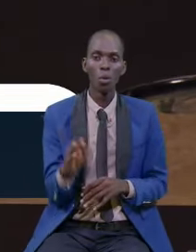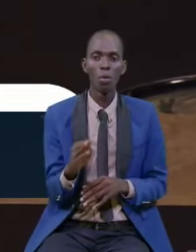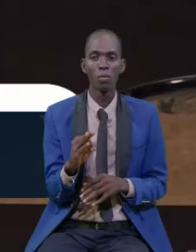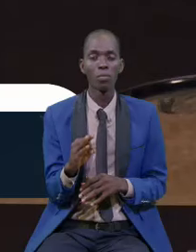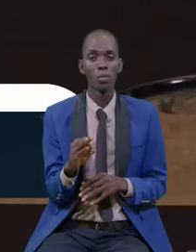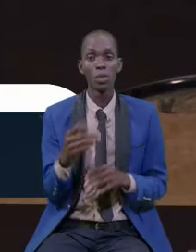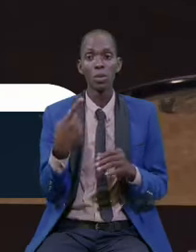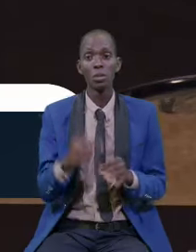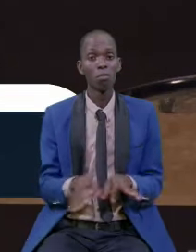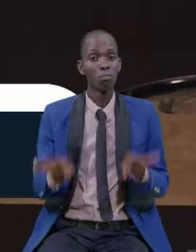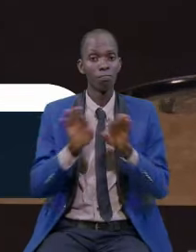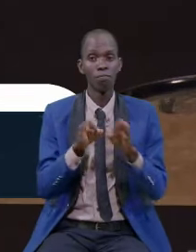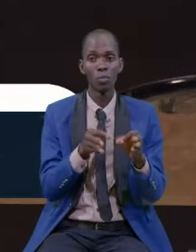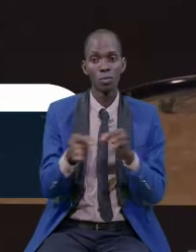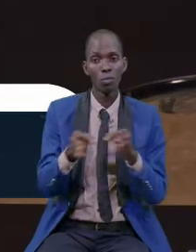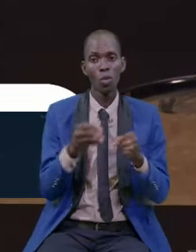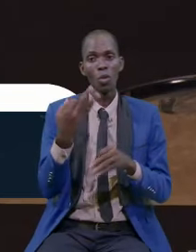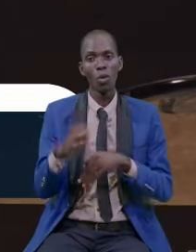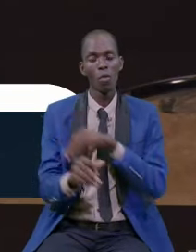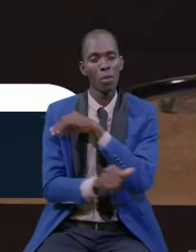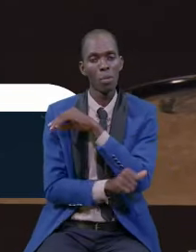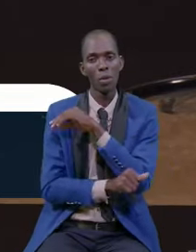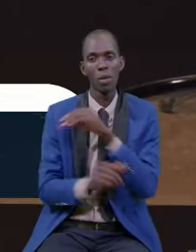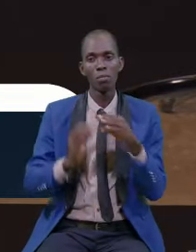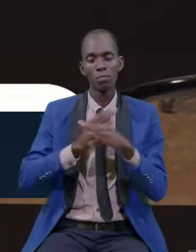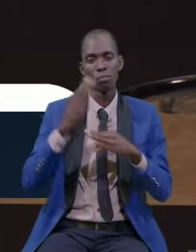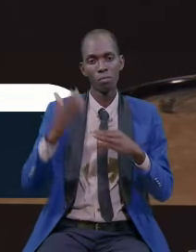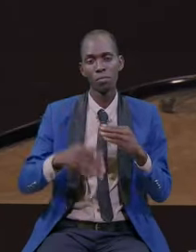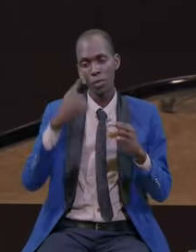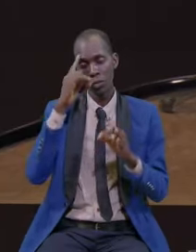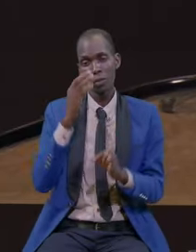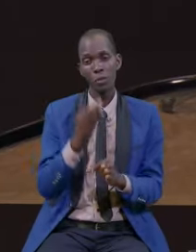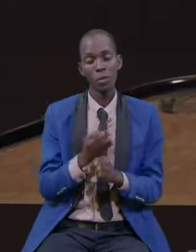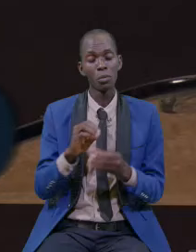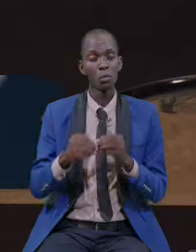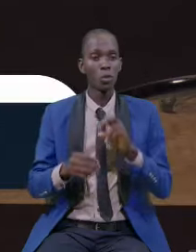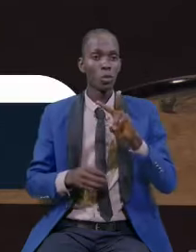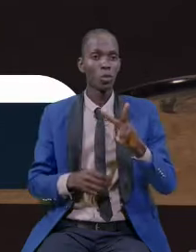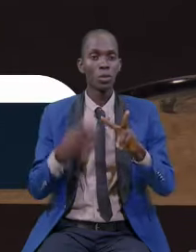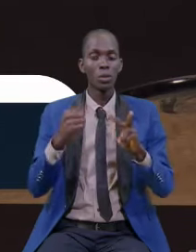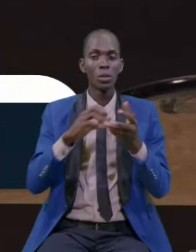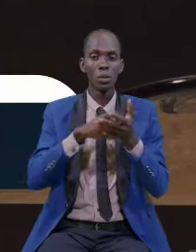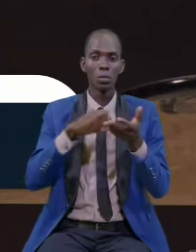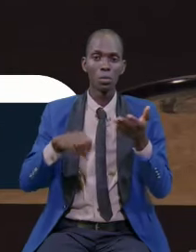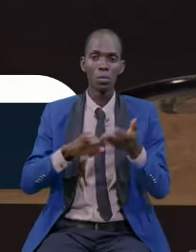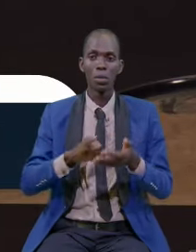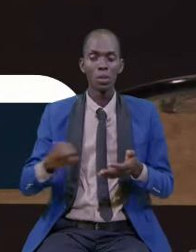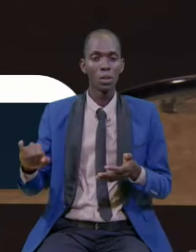Abraham's decisive faith. Number two, the eliminating